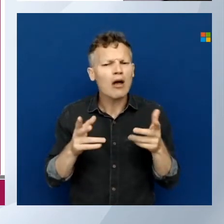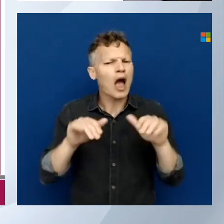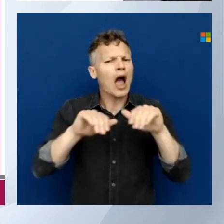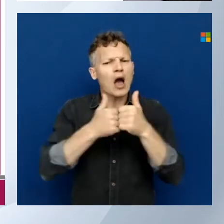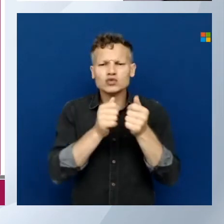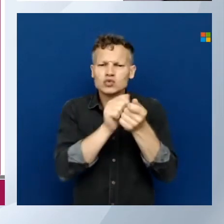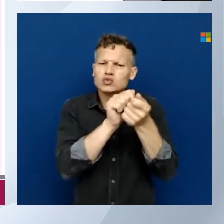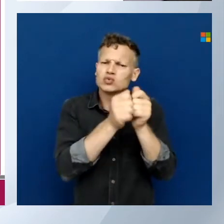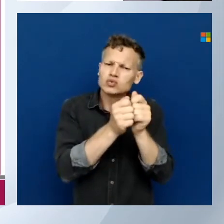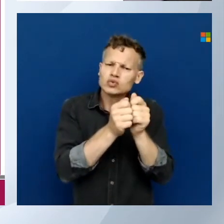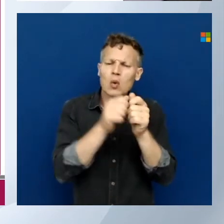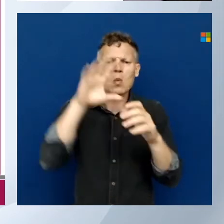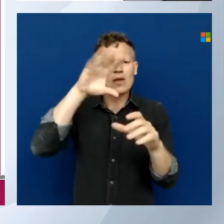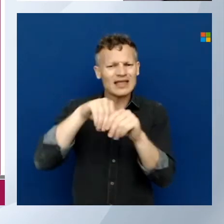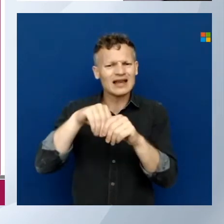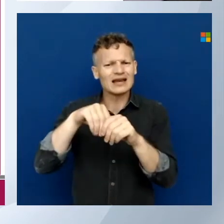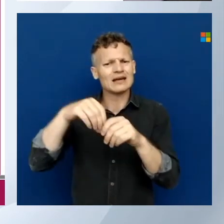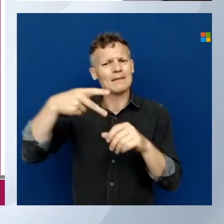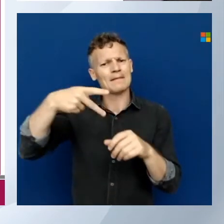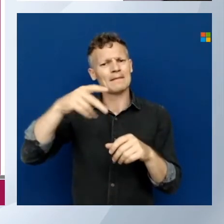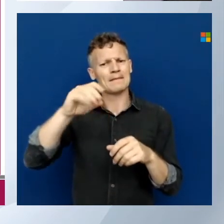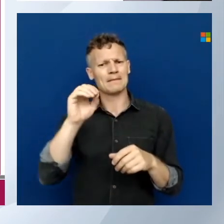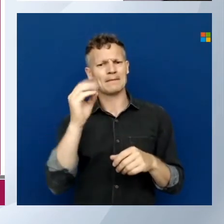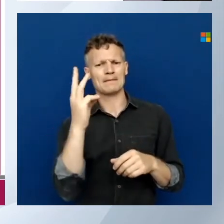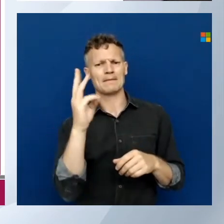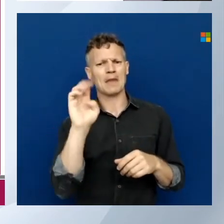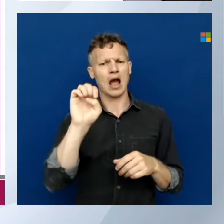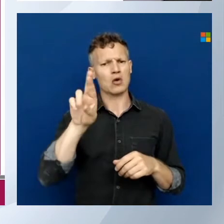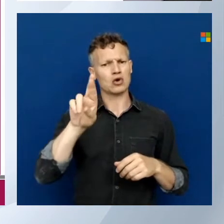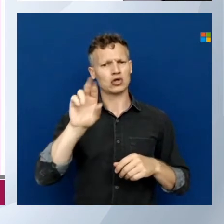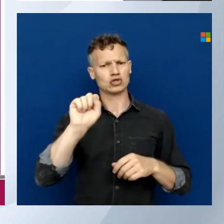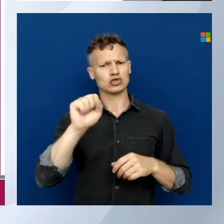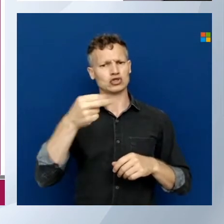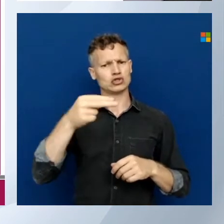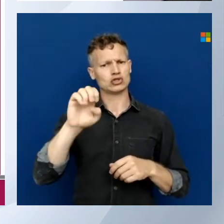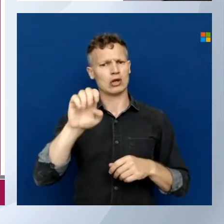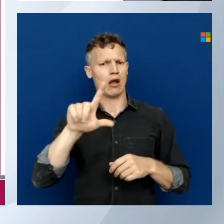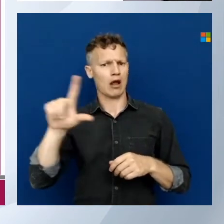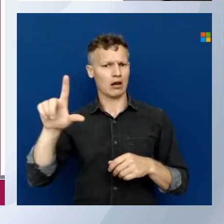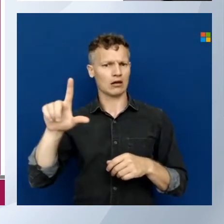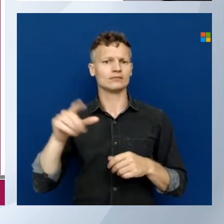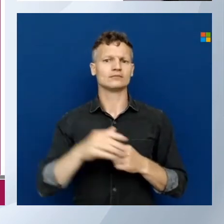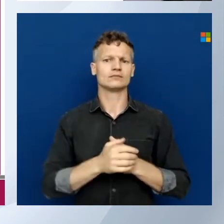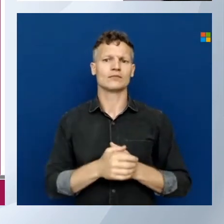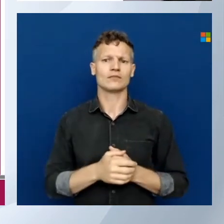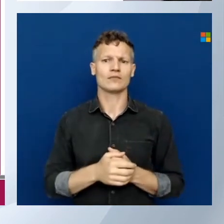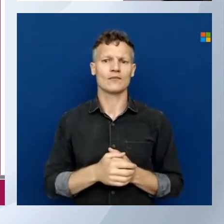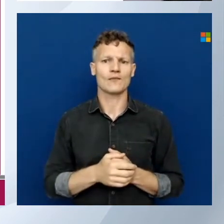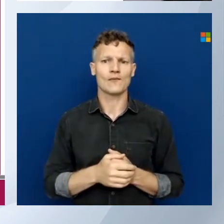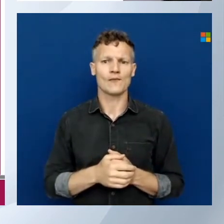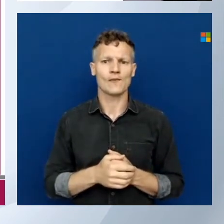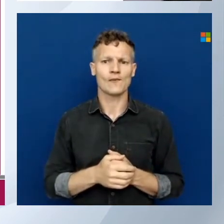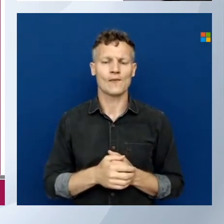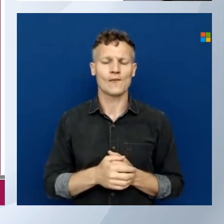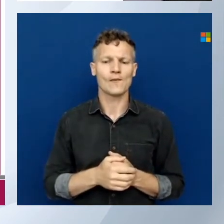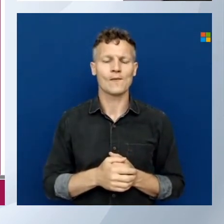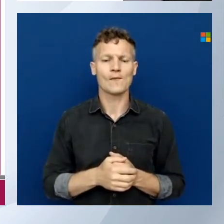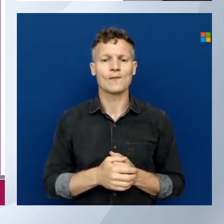will make sure that the runbook asks for those parameter input once you start